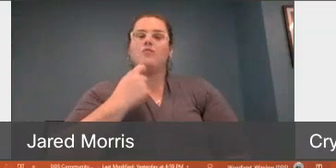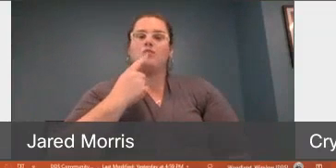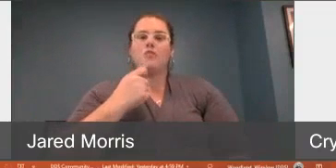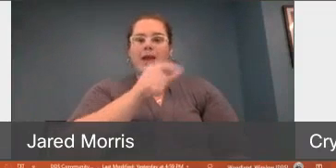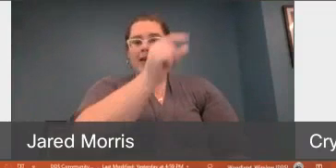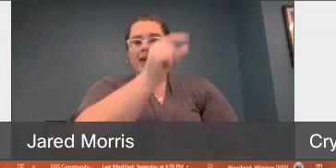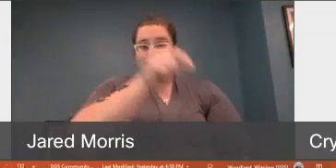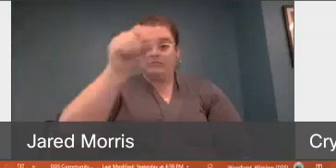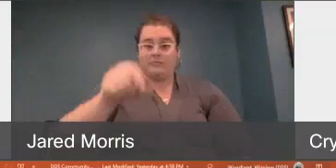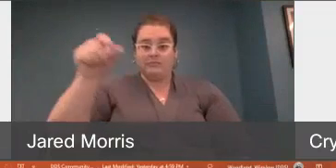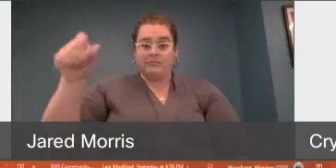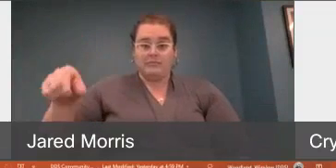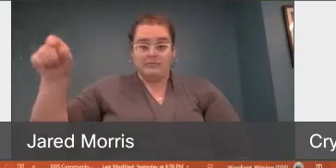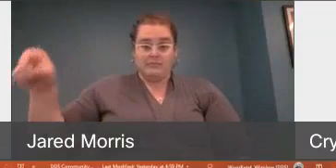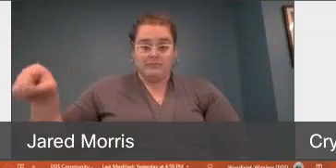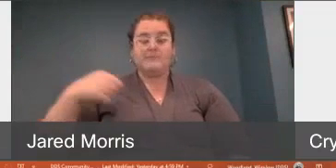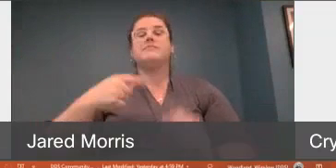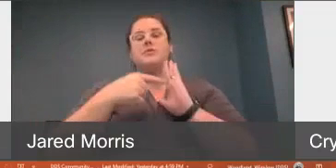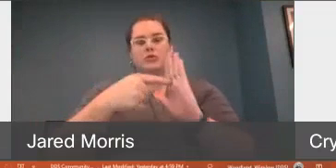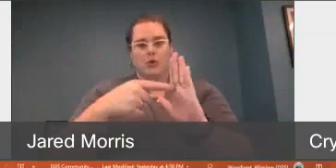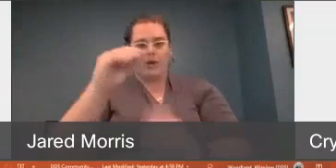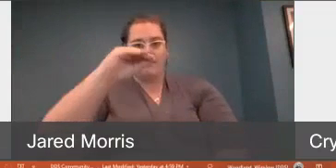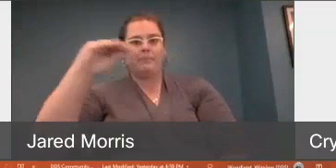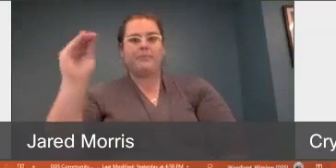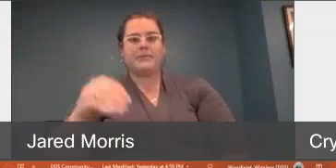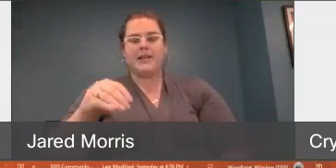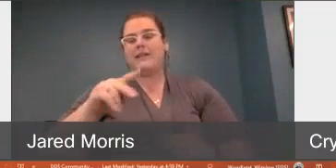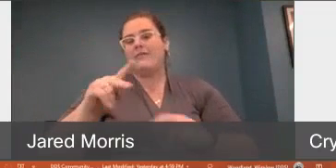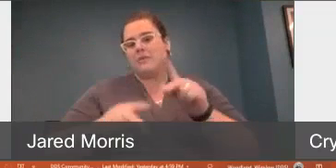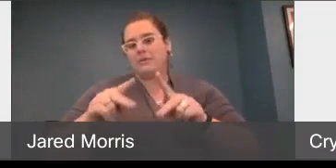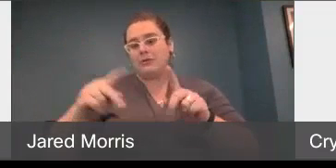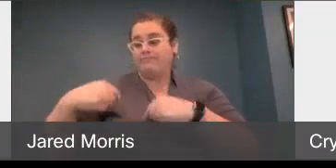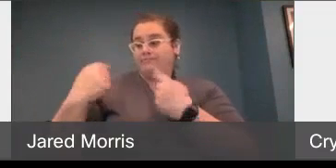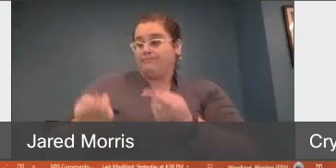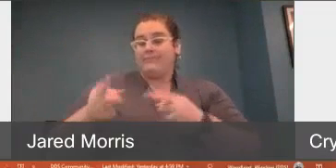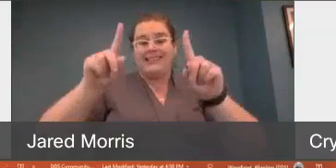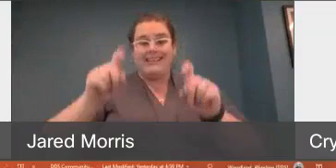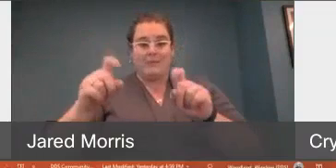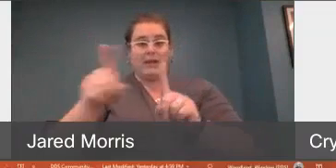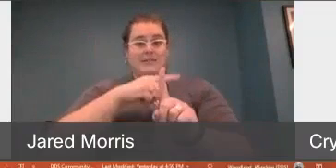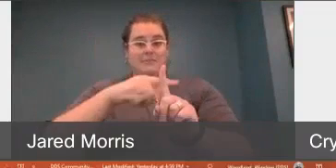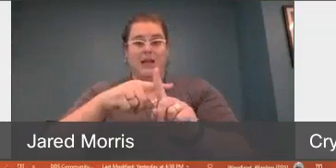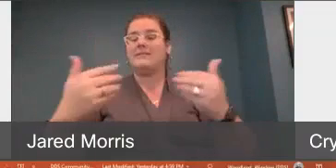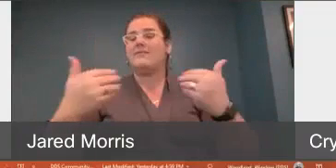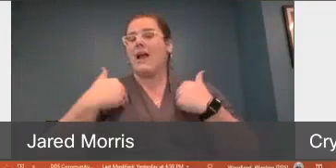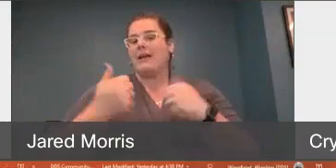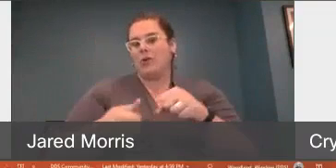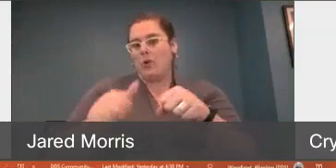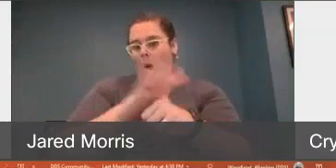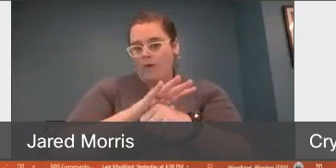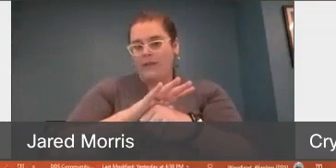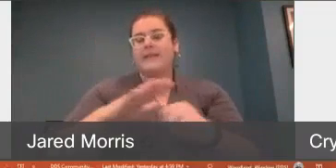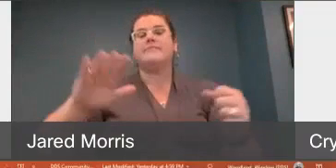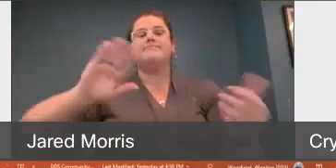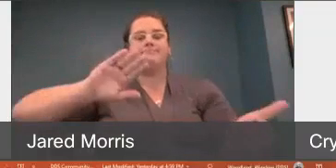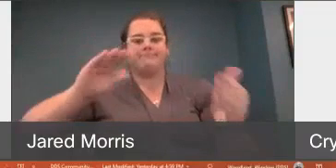the percentages of people who have tested positive for COVID relative to the percentage